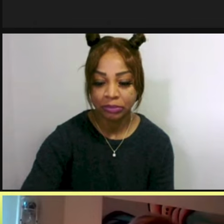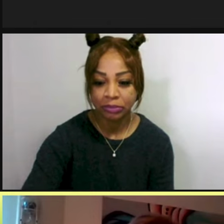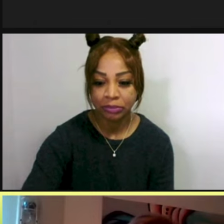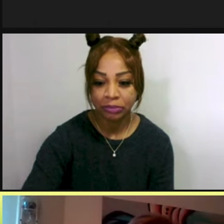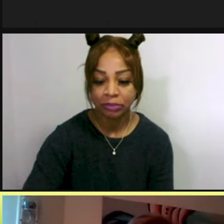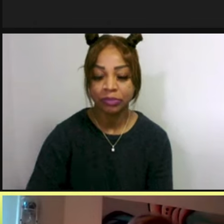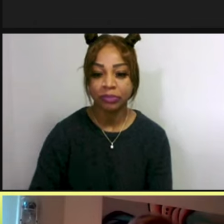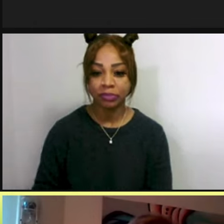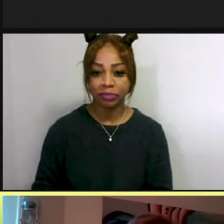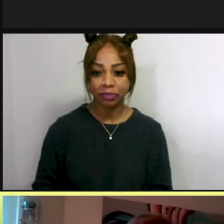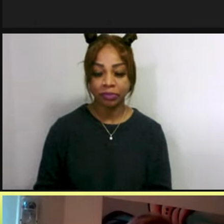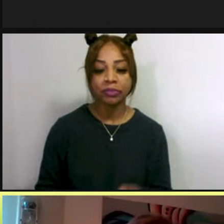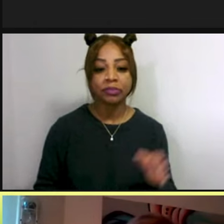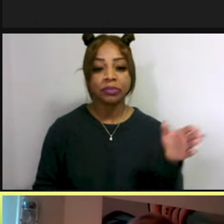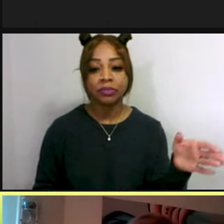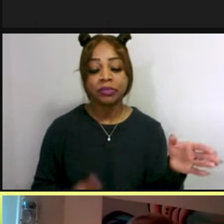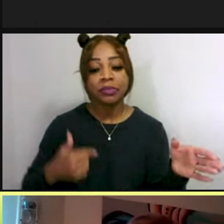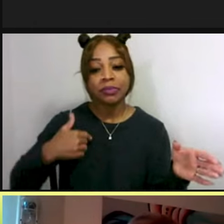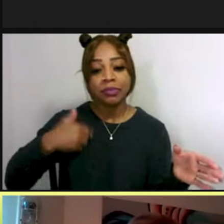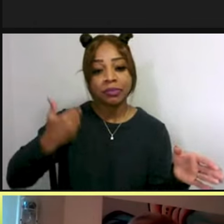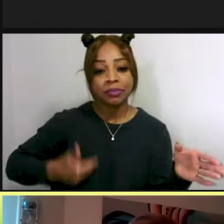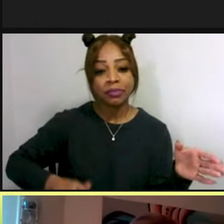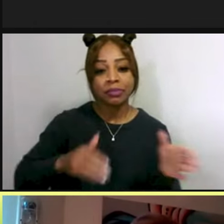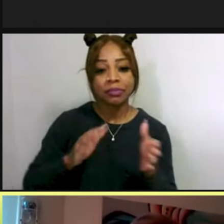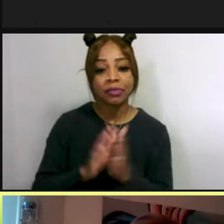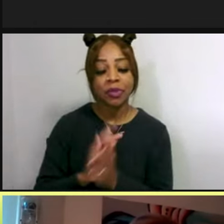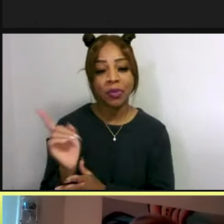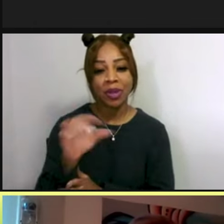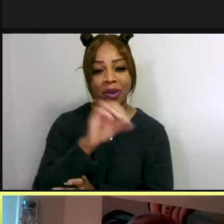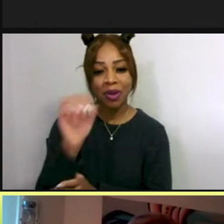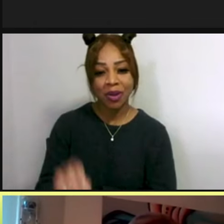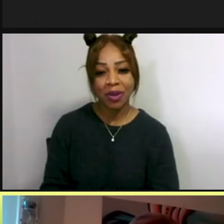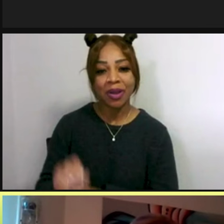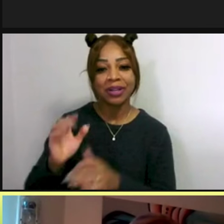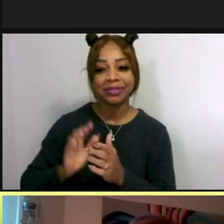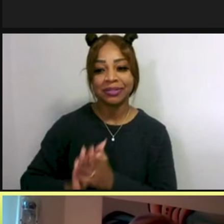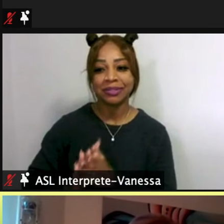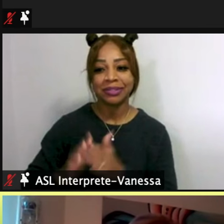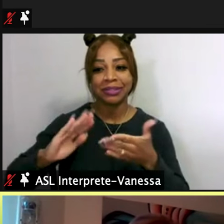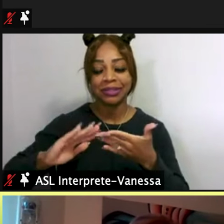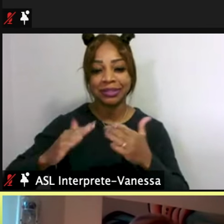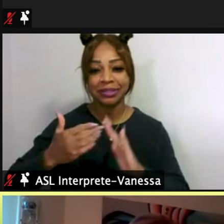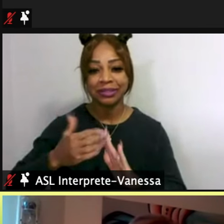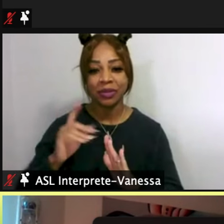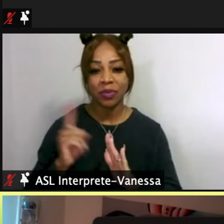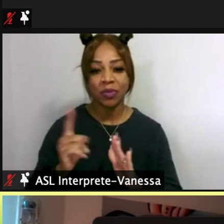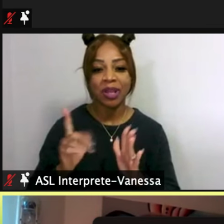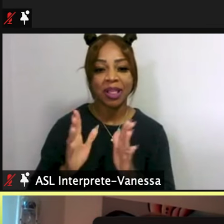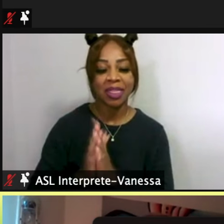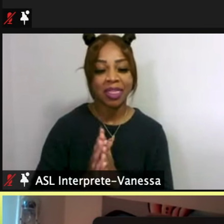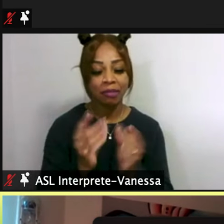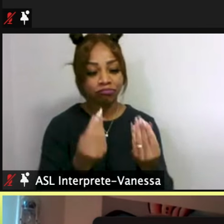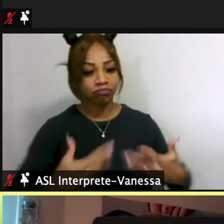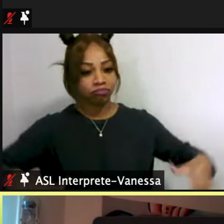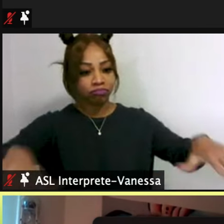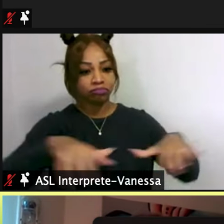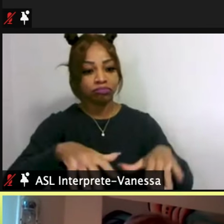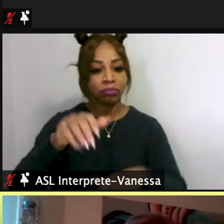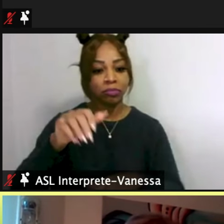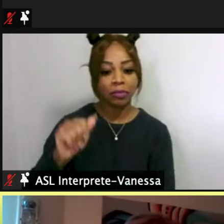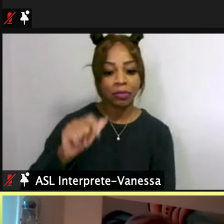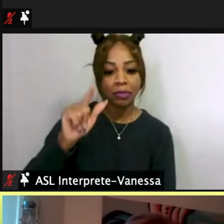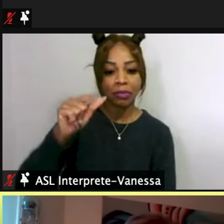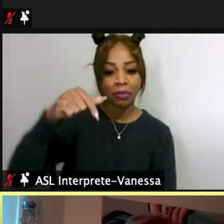painting of Crow next to a woman. I am a home in Ottawa, a city located on the unceded territory Algonquin Anishinobi